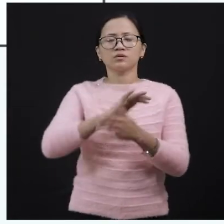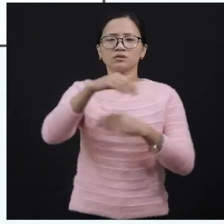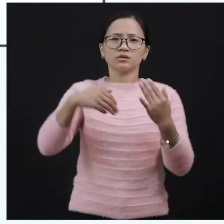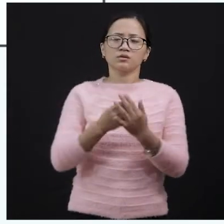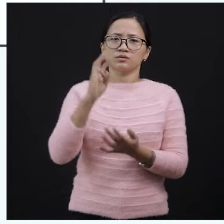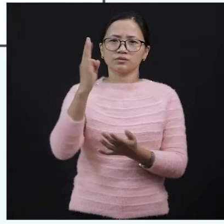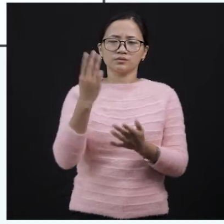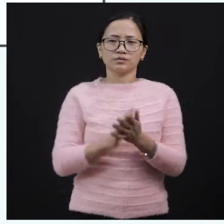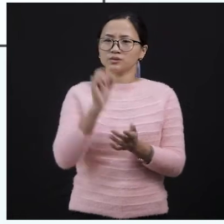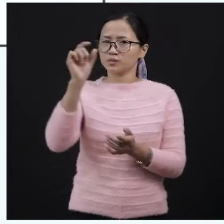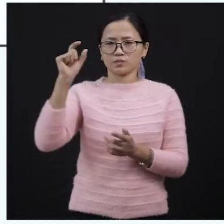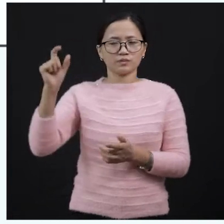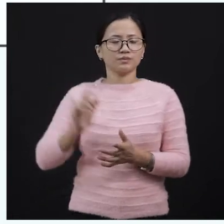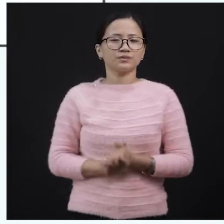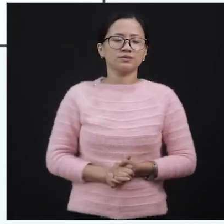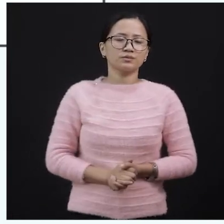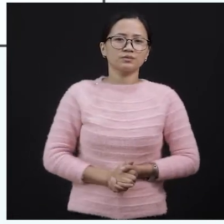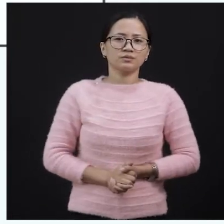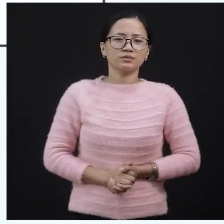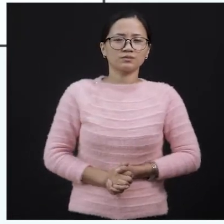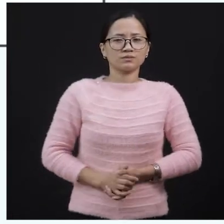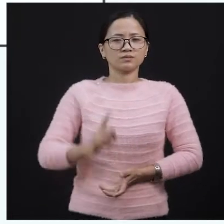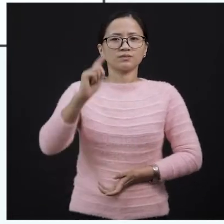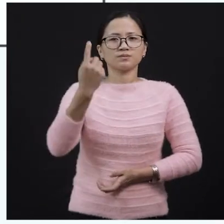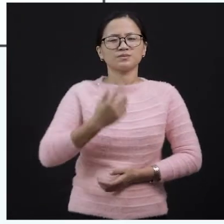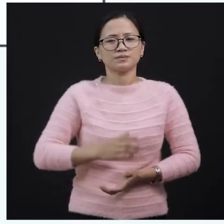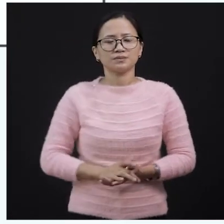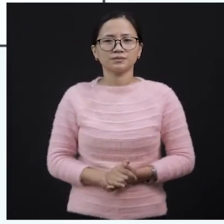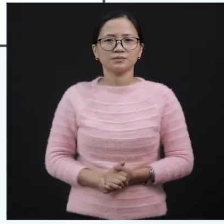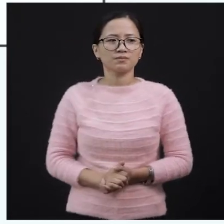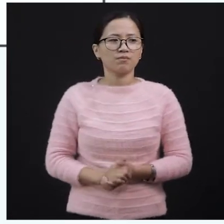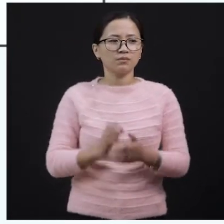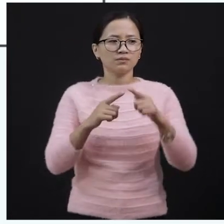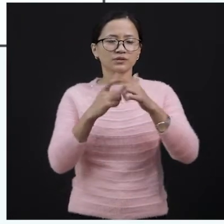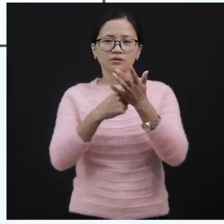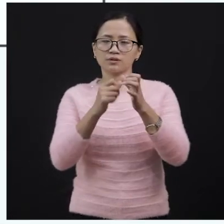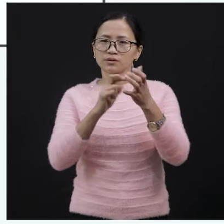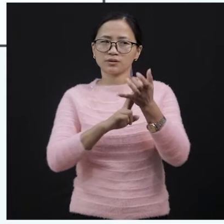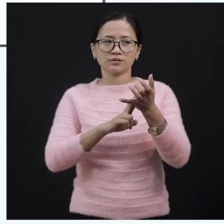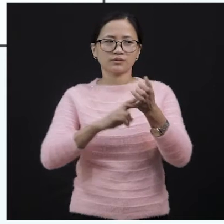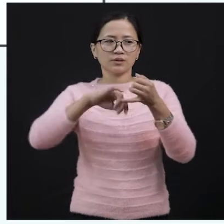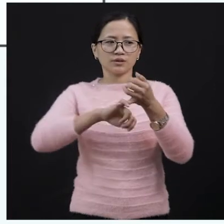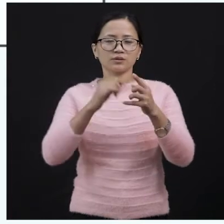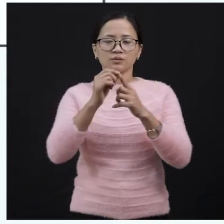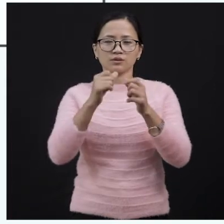all these 3 words, okay? So the first one here is transparent,